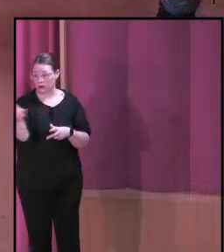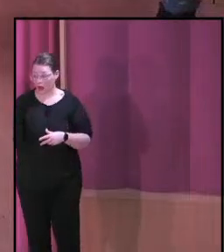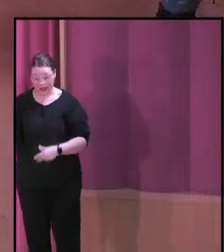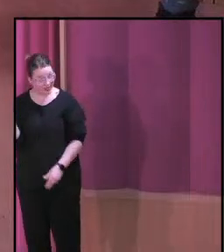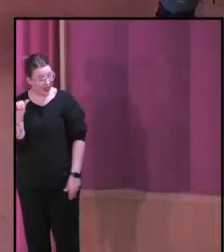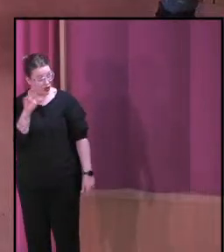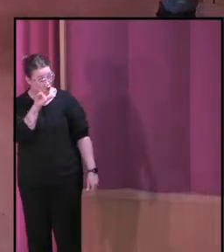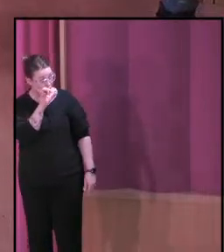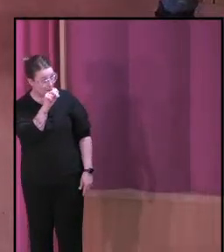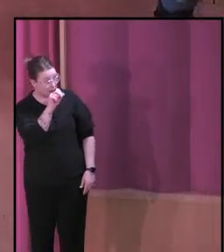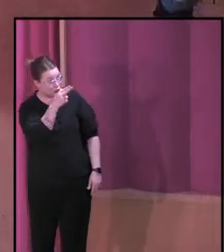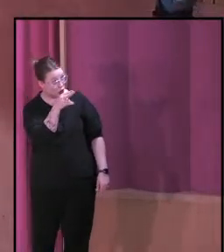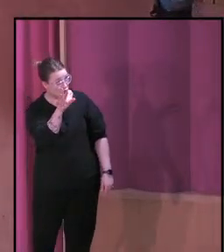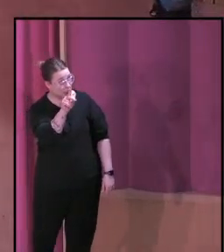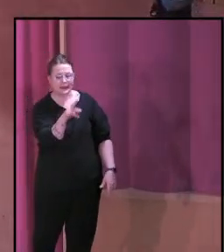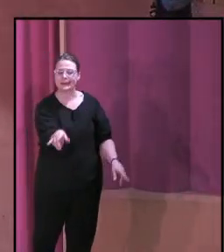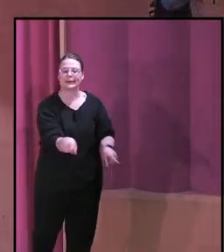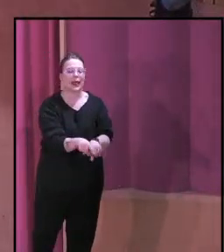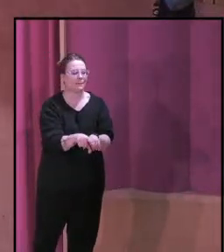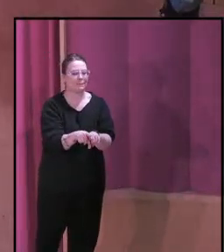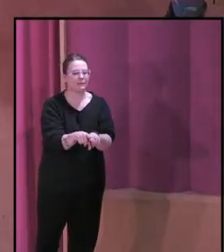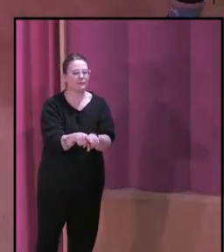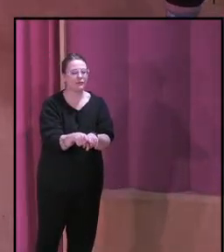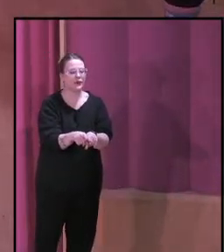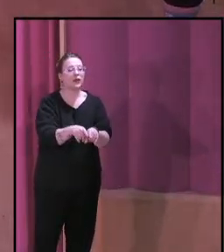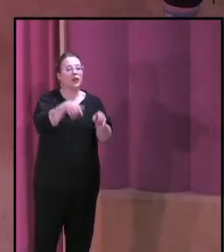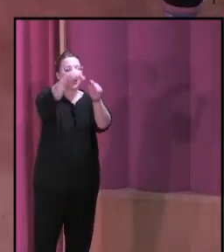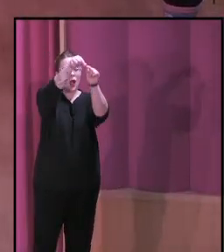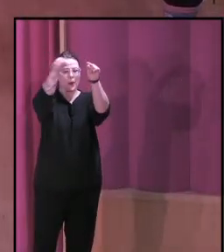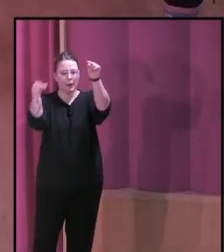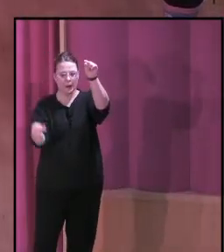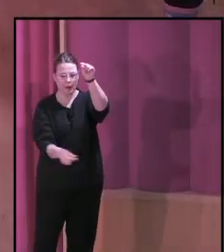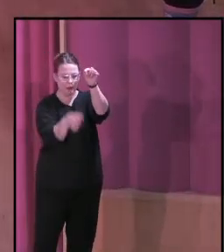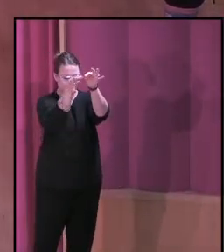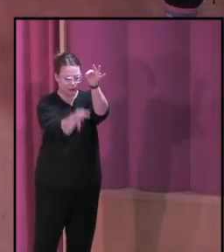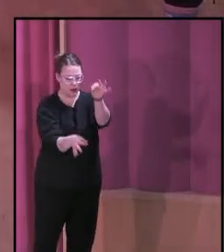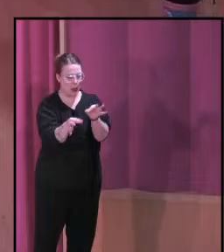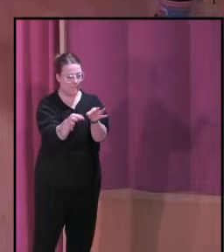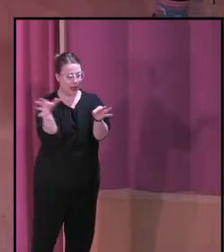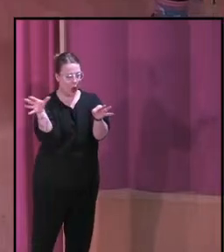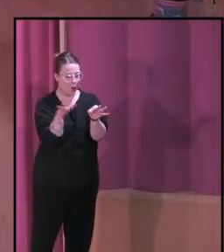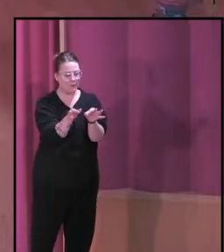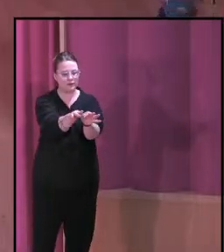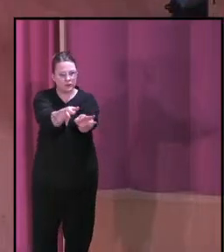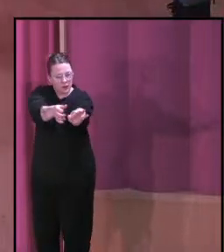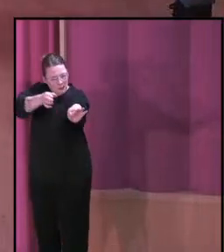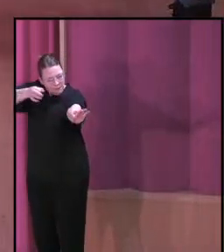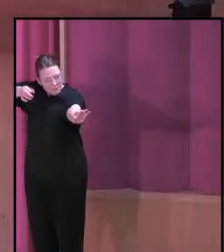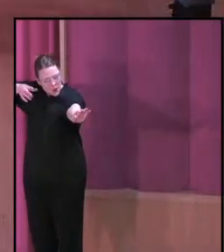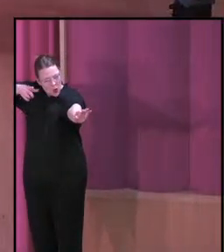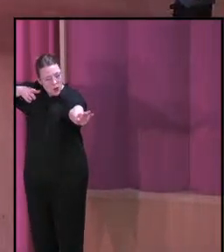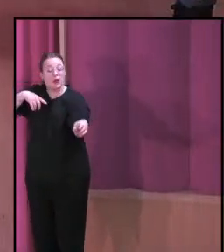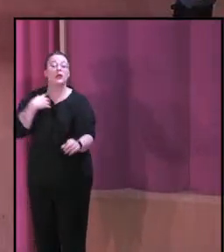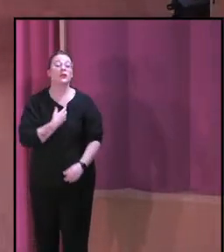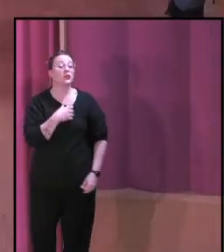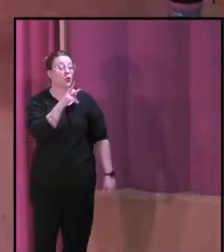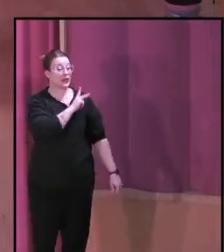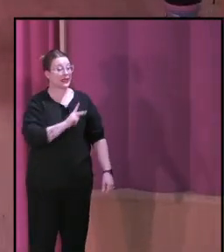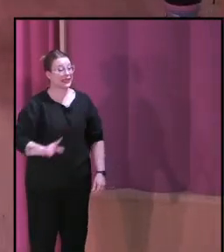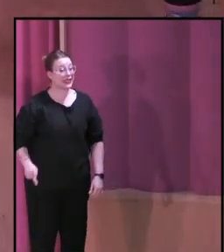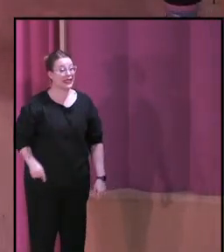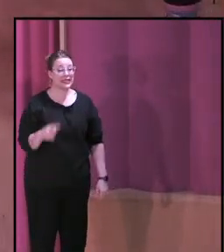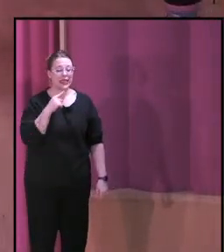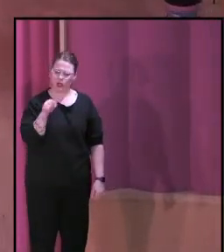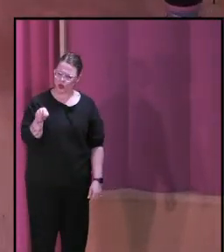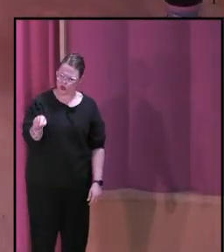they're buddies. And the king heard about this, and the king challenged William Tell to put an apple on his son's head and then shoot it off with an